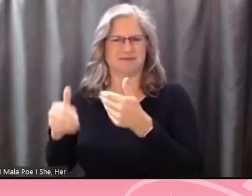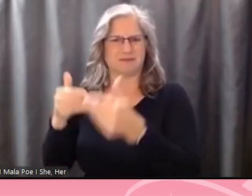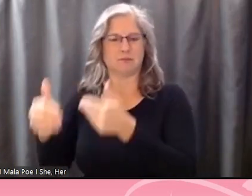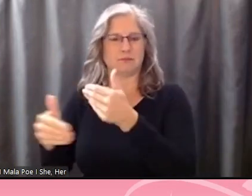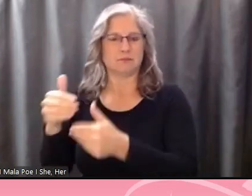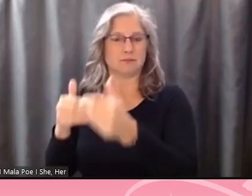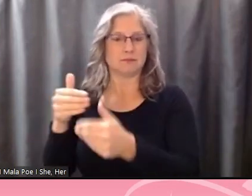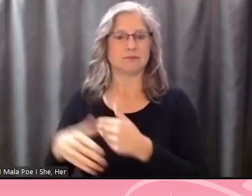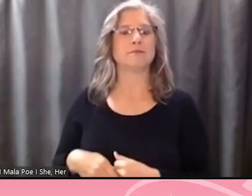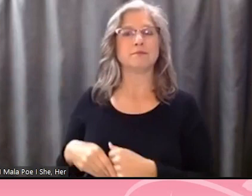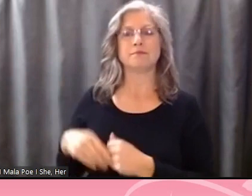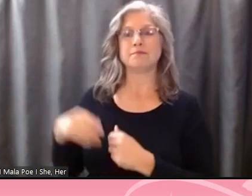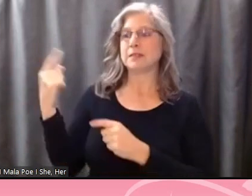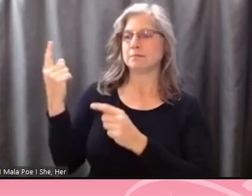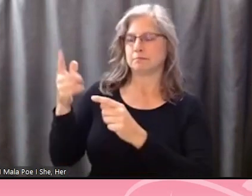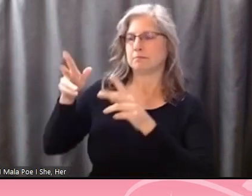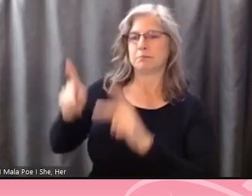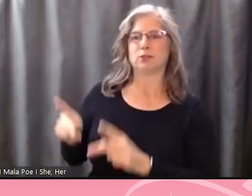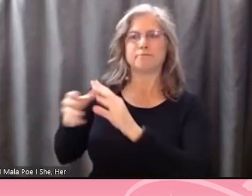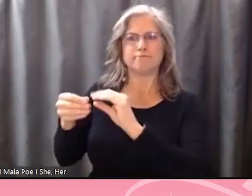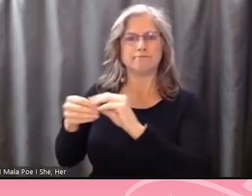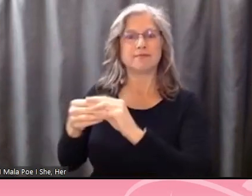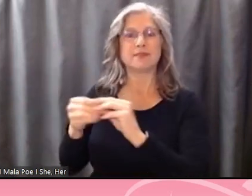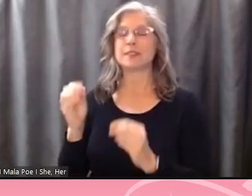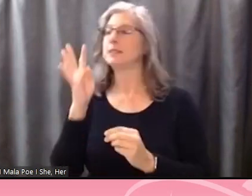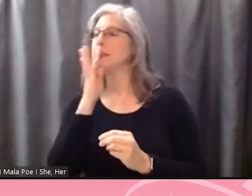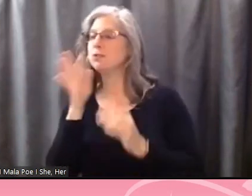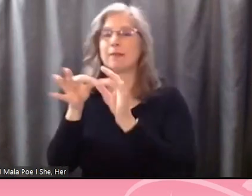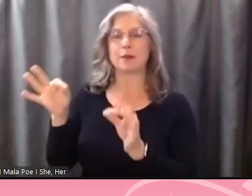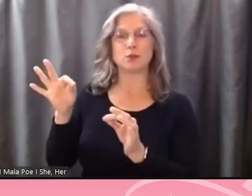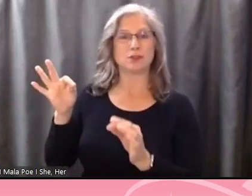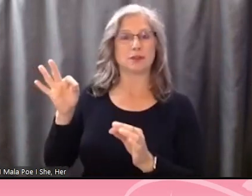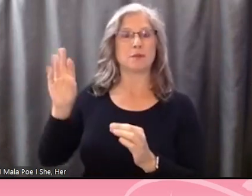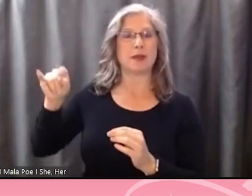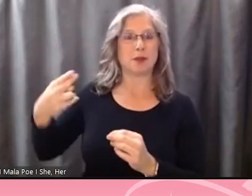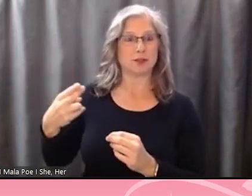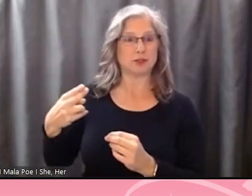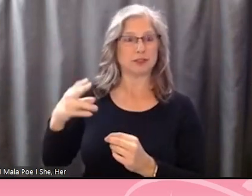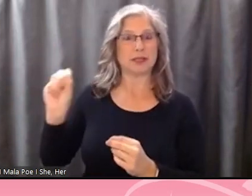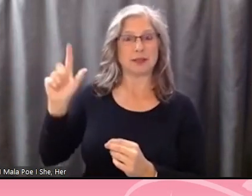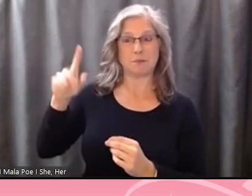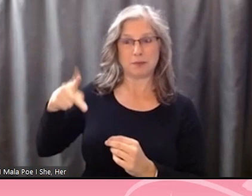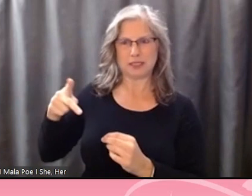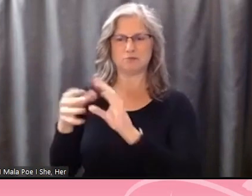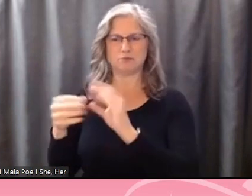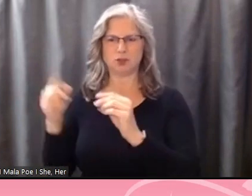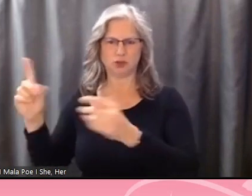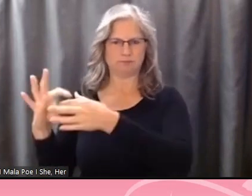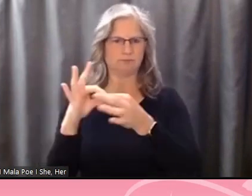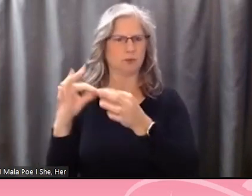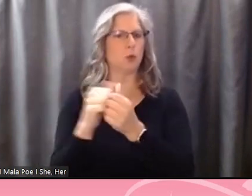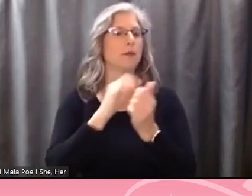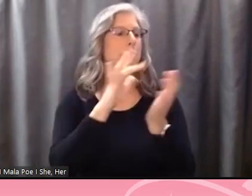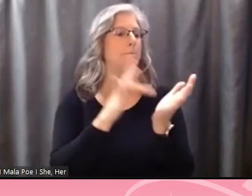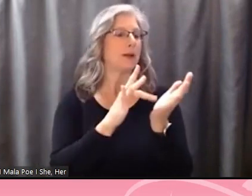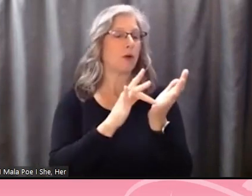speech correctionist, the precursors to the speech-language pathologist, should work cooperatively with medical doctors to identify the